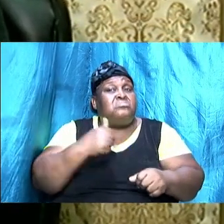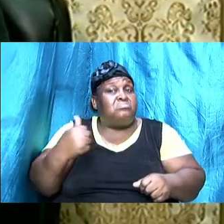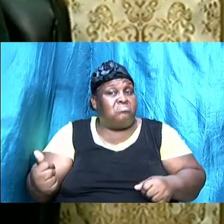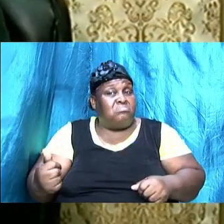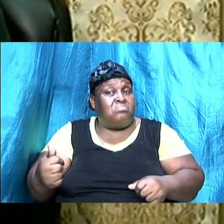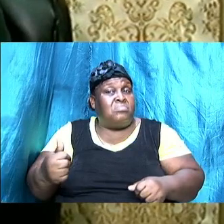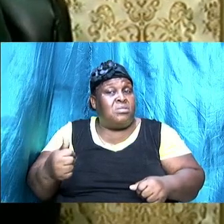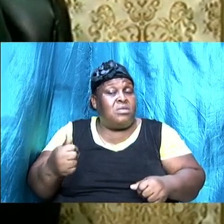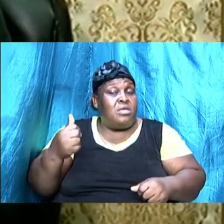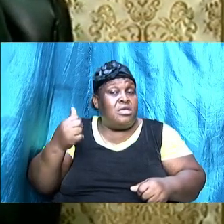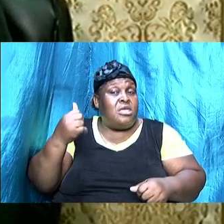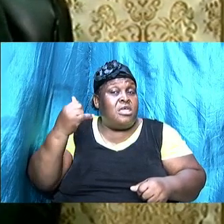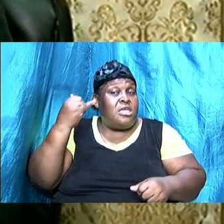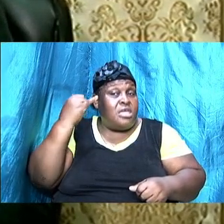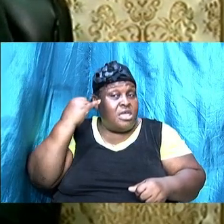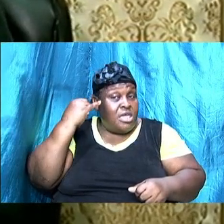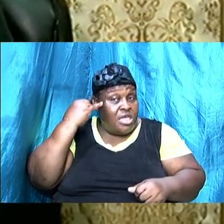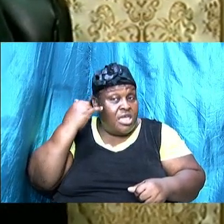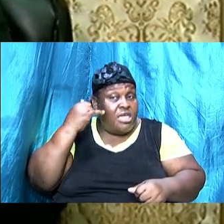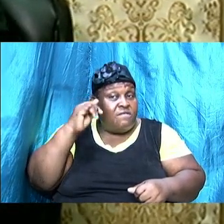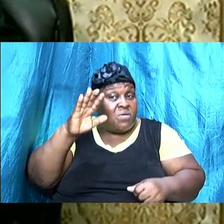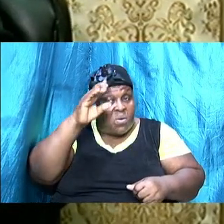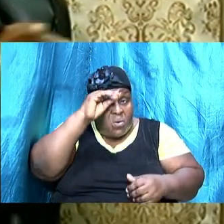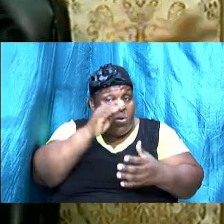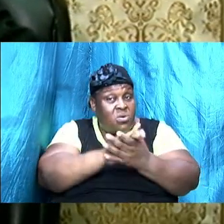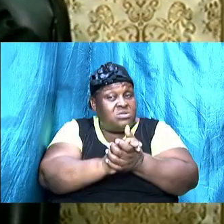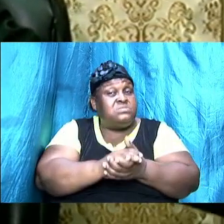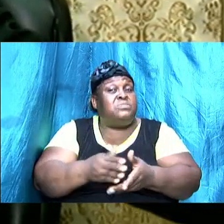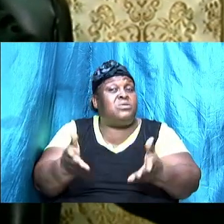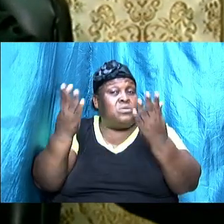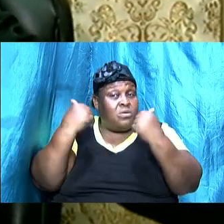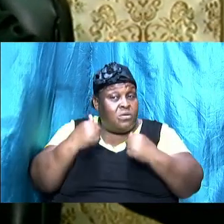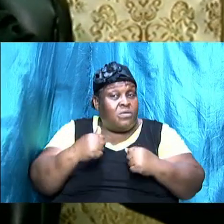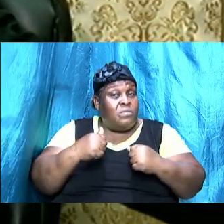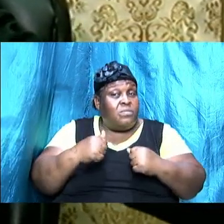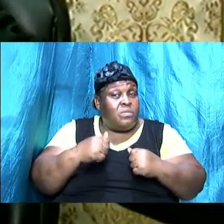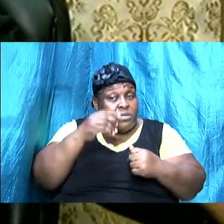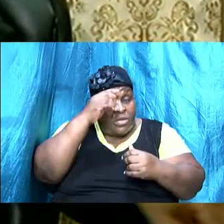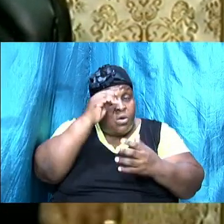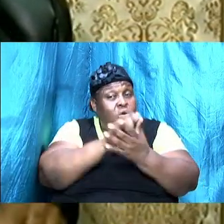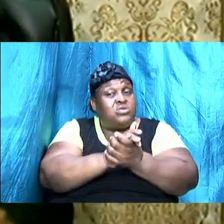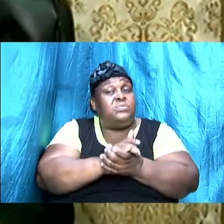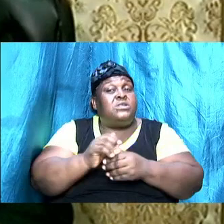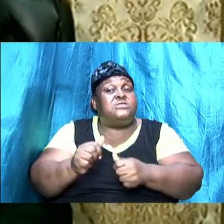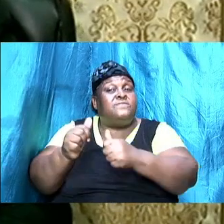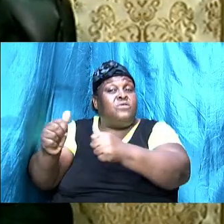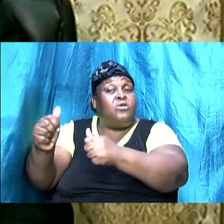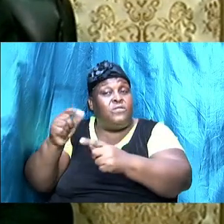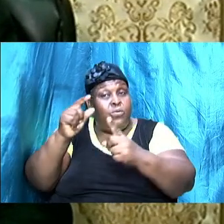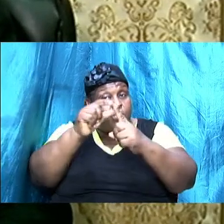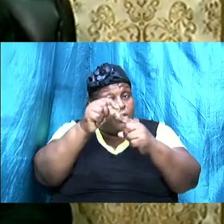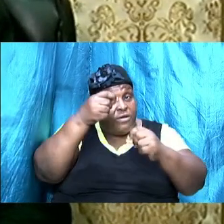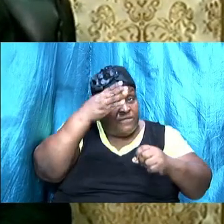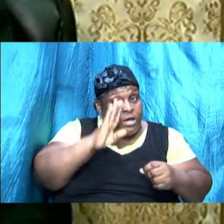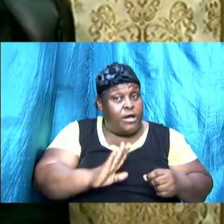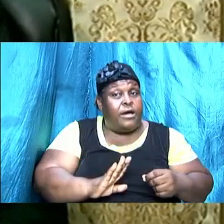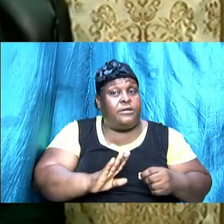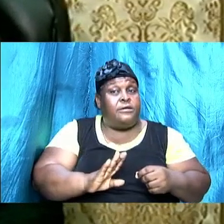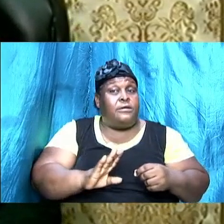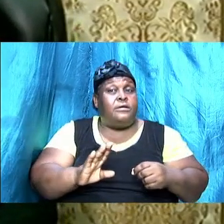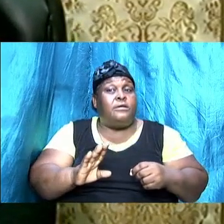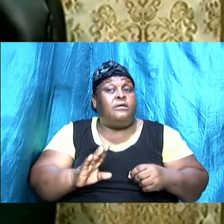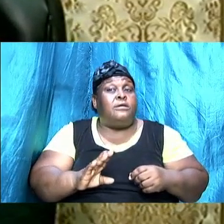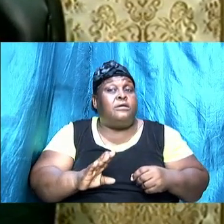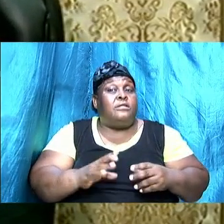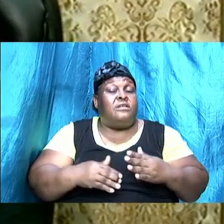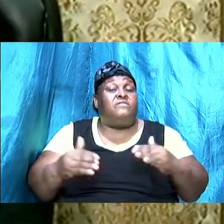And if your husband come, he's really following the word. And I would therefore equally